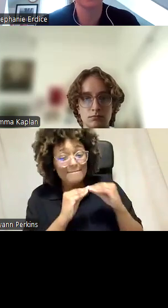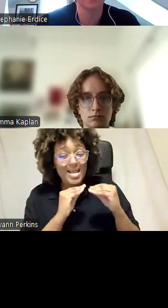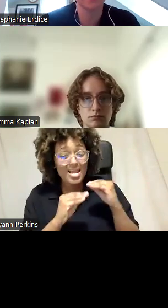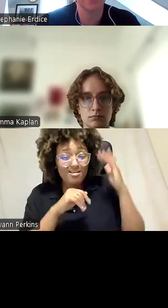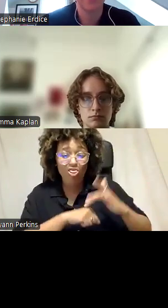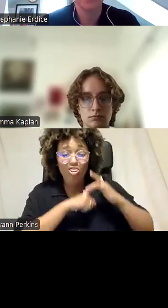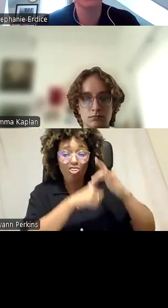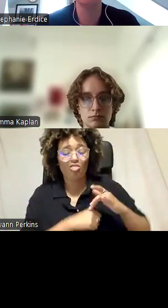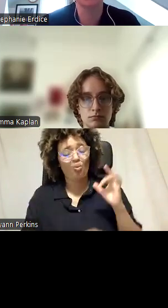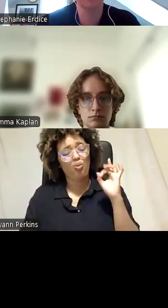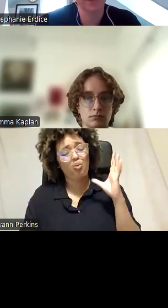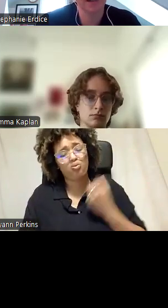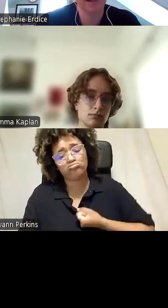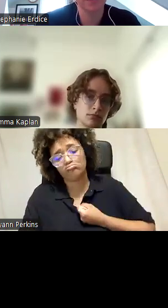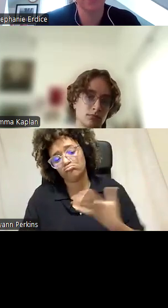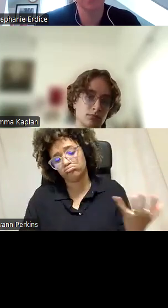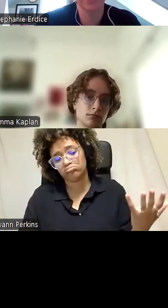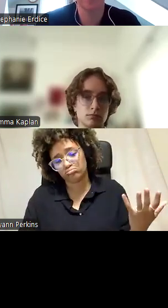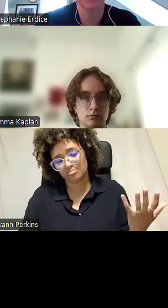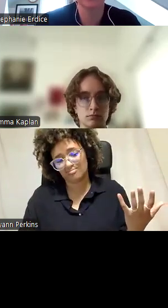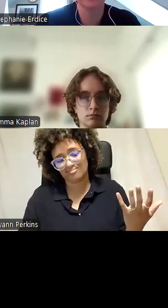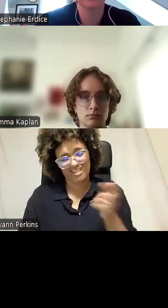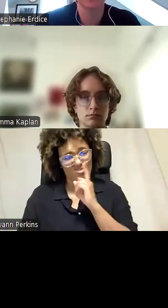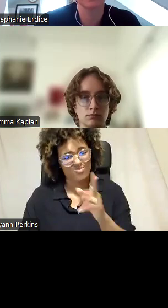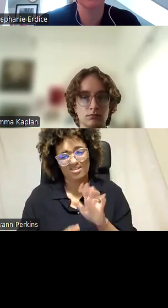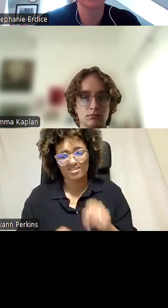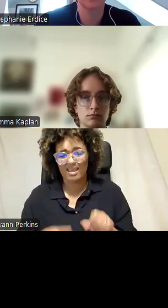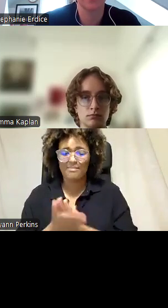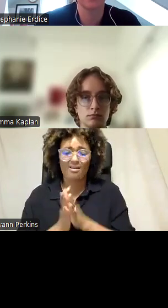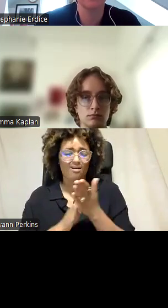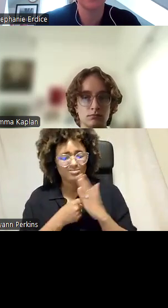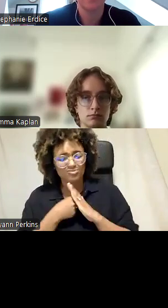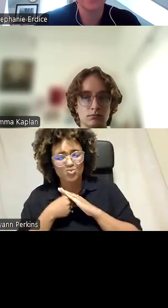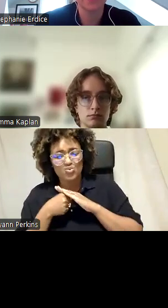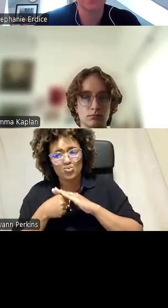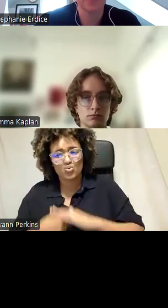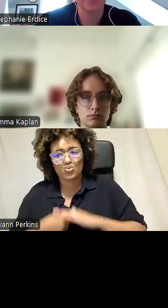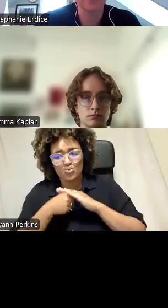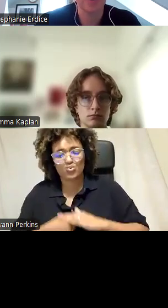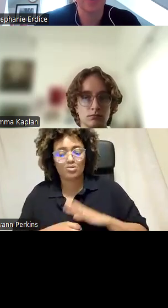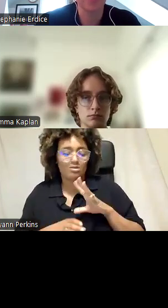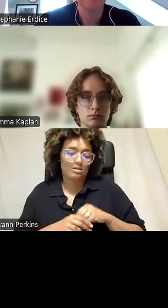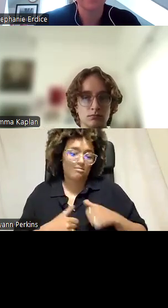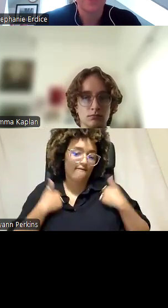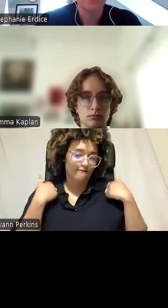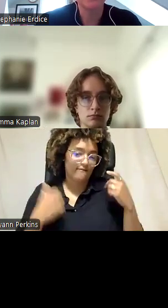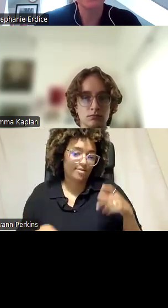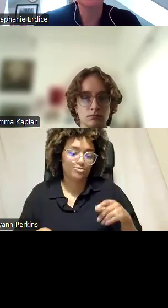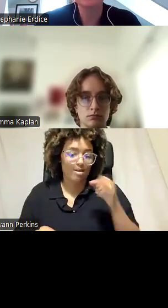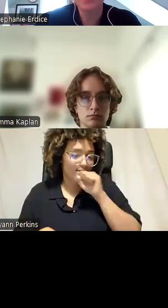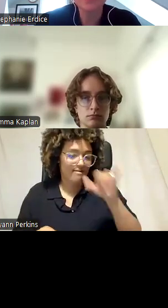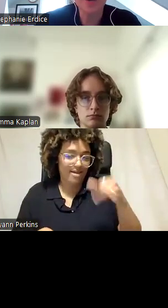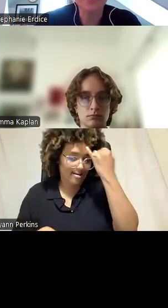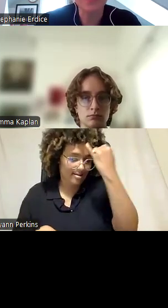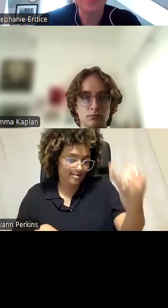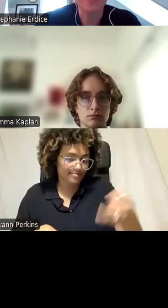drag. And I say that's the minimal thing it is. It can create a lot of stress in someone's life. So I love the idea of buying a new car. With an